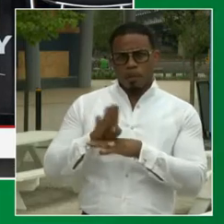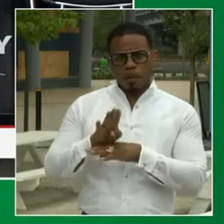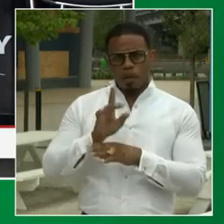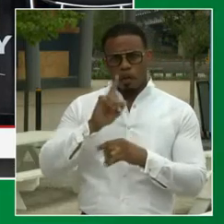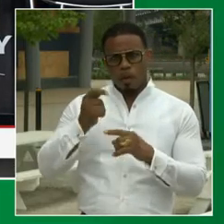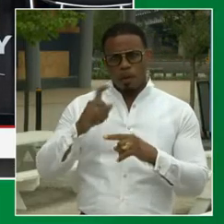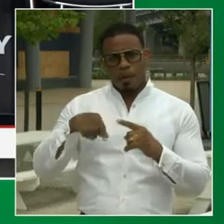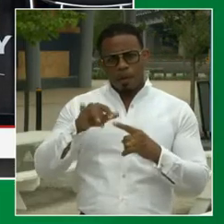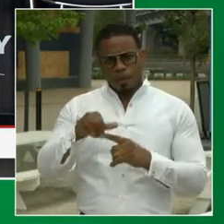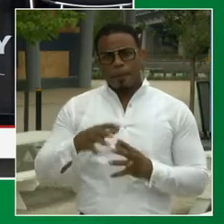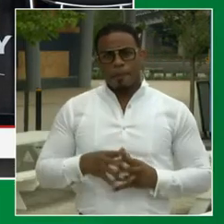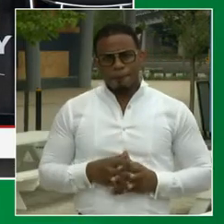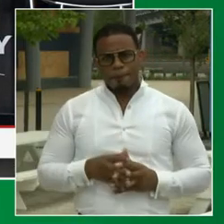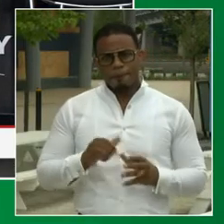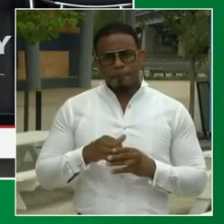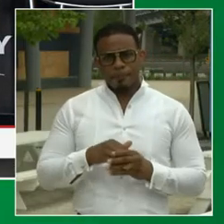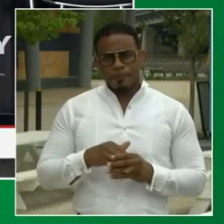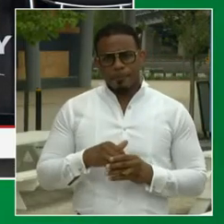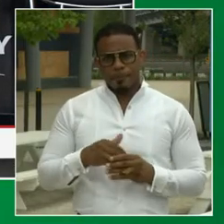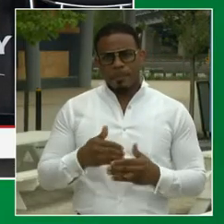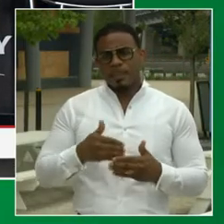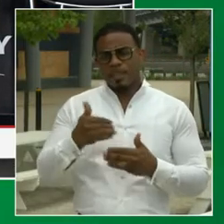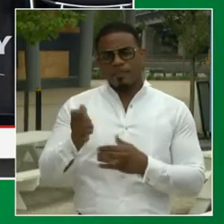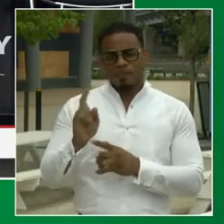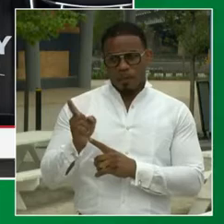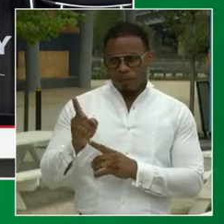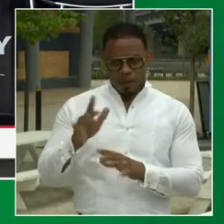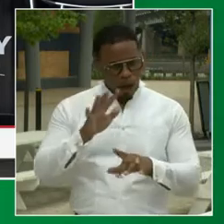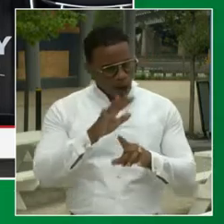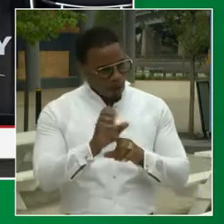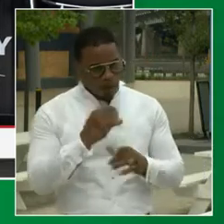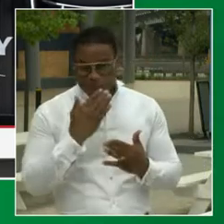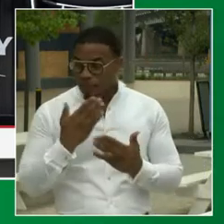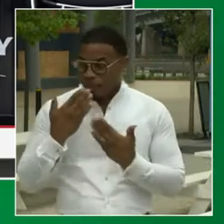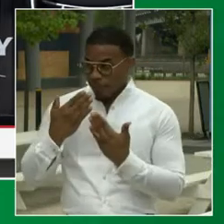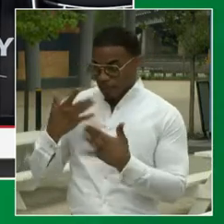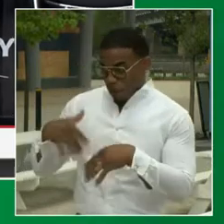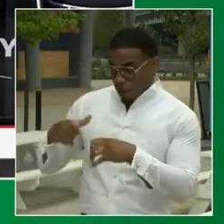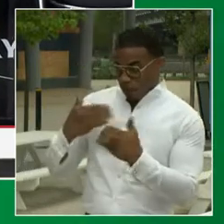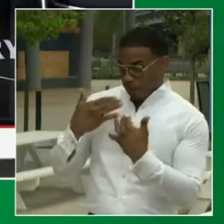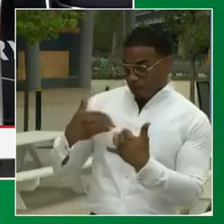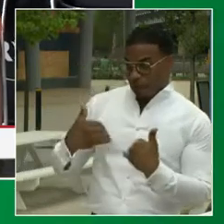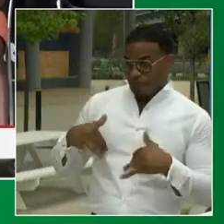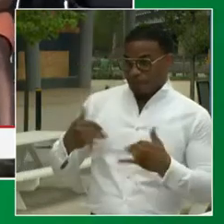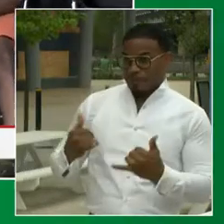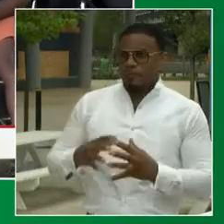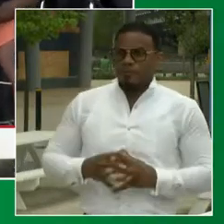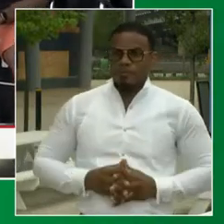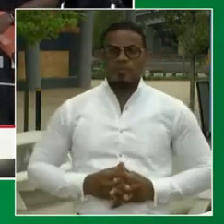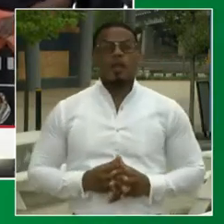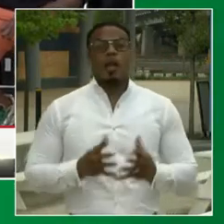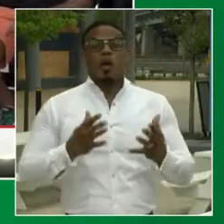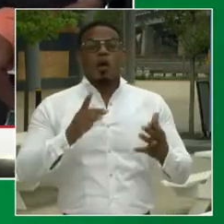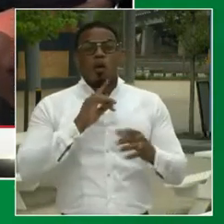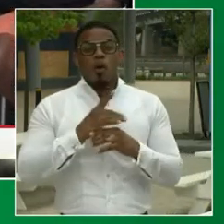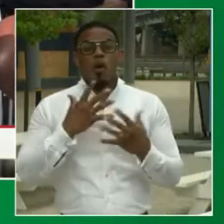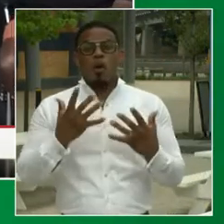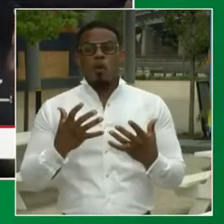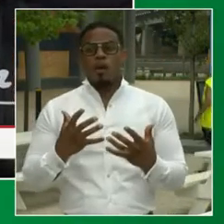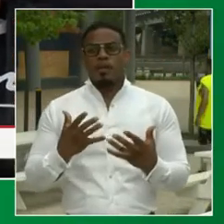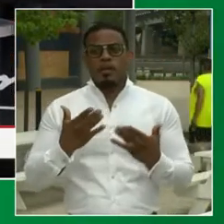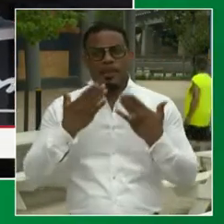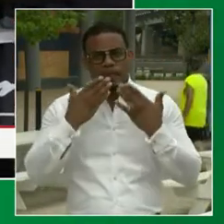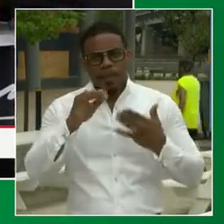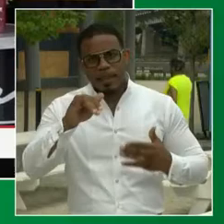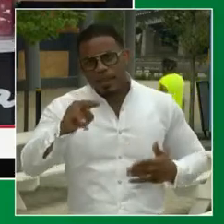bit about that in the upcoming couple minutes. Awesome. All right, Ian, thanks for hosting us. Thanks for having us today. So really wanted to